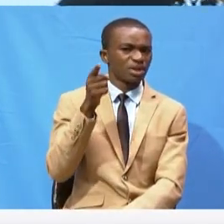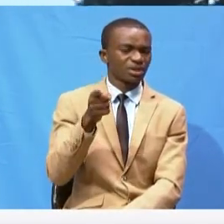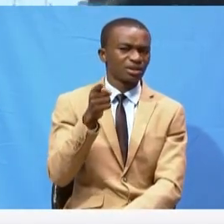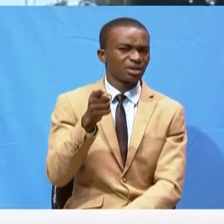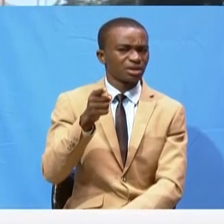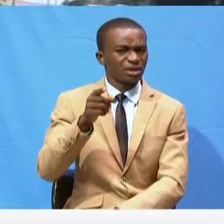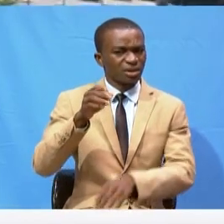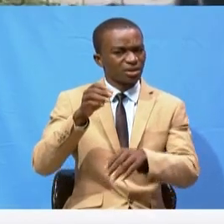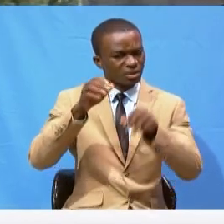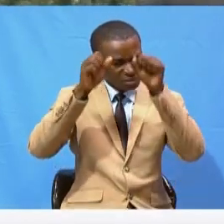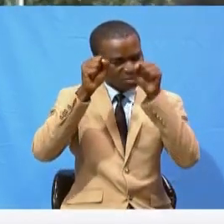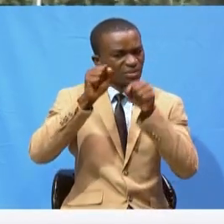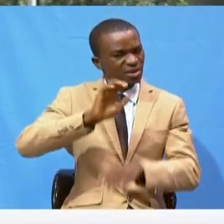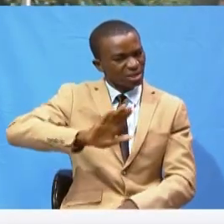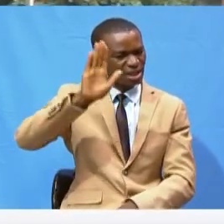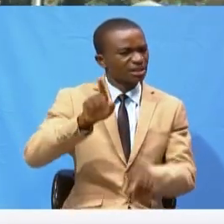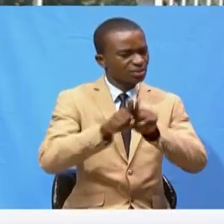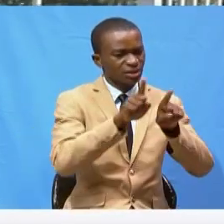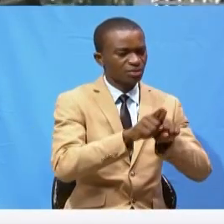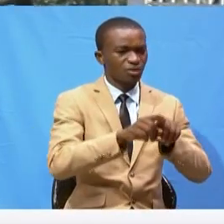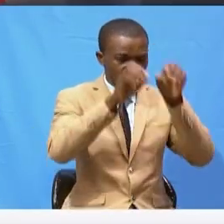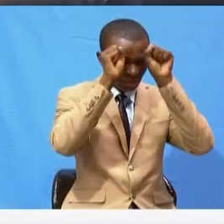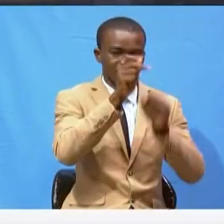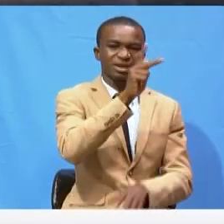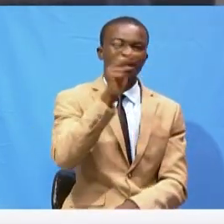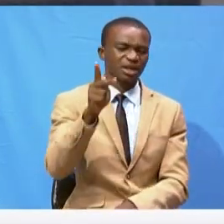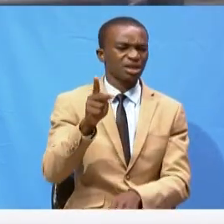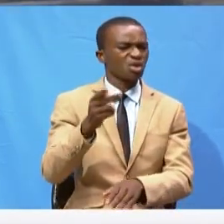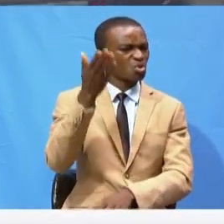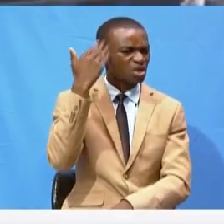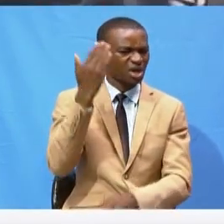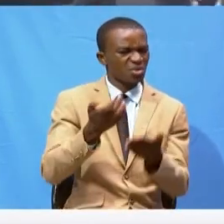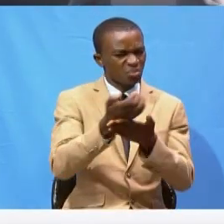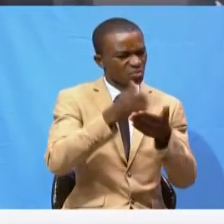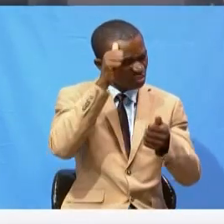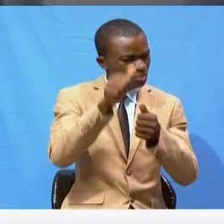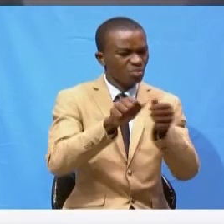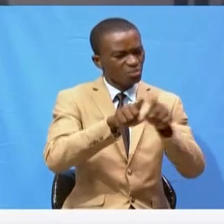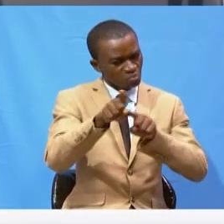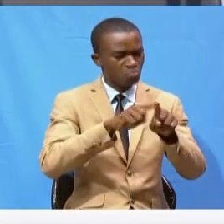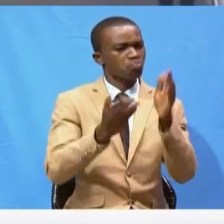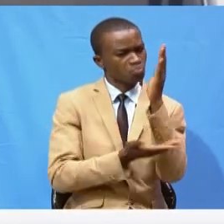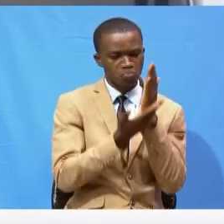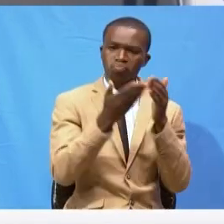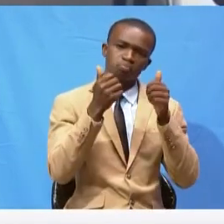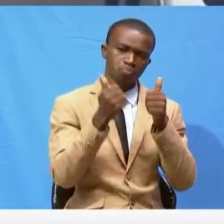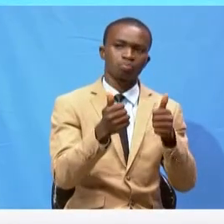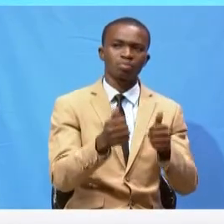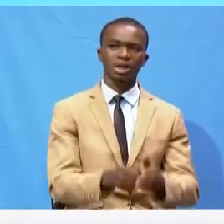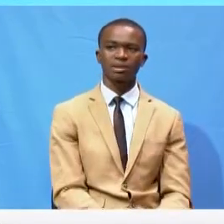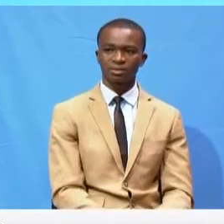Nyerere and Dr. Kenneth Kaunda. Reporting for Zanis in Tunduma, Tanzania, I am Joseph